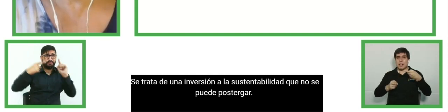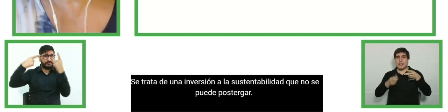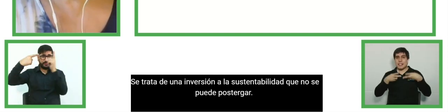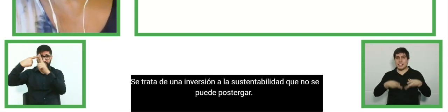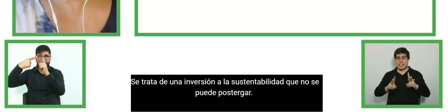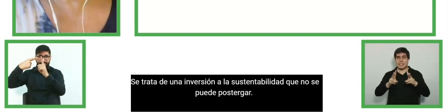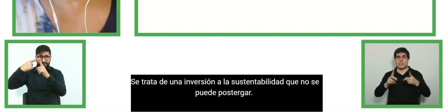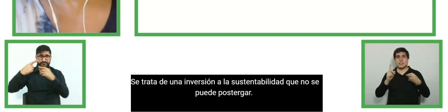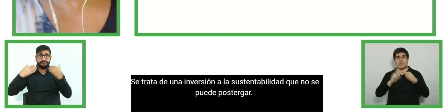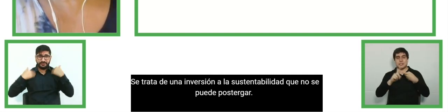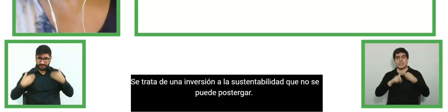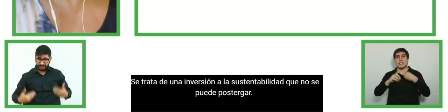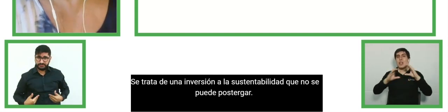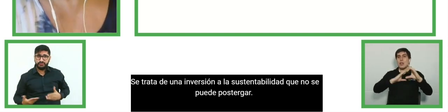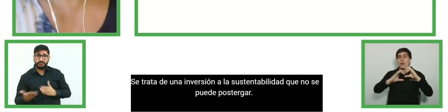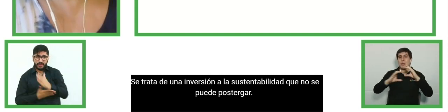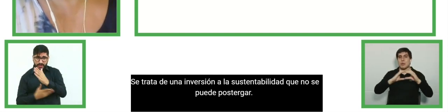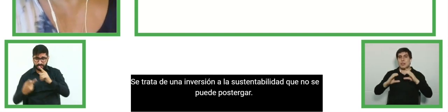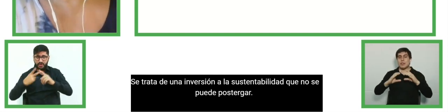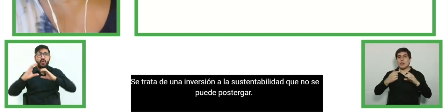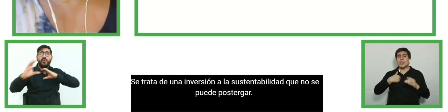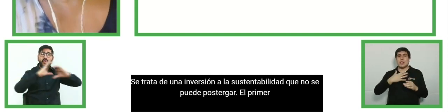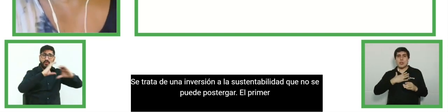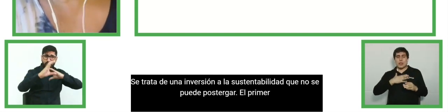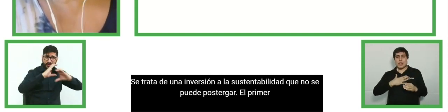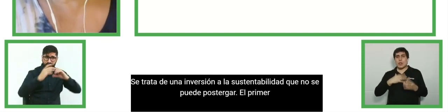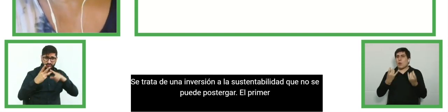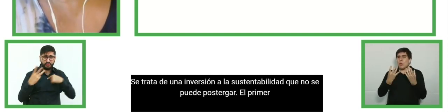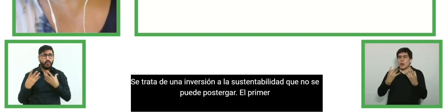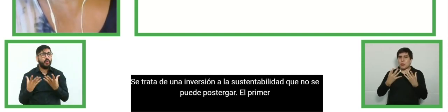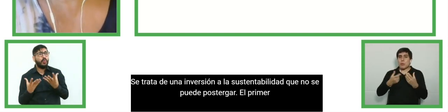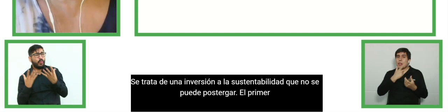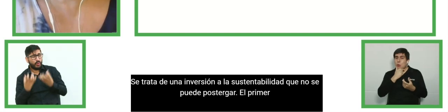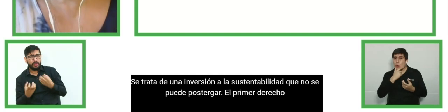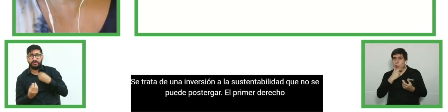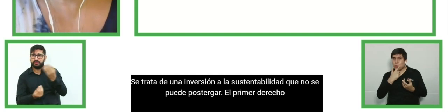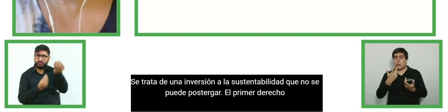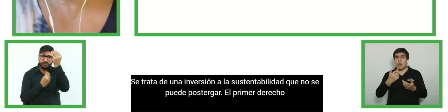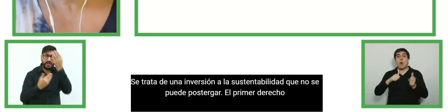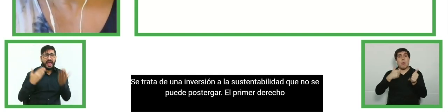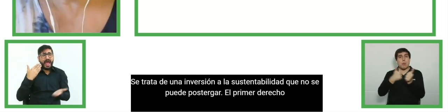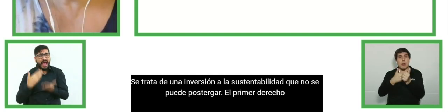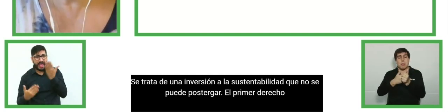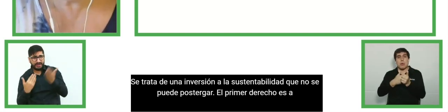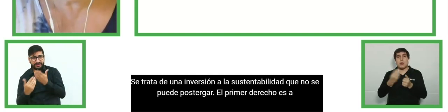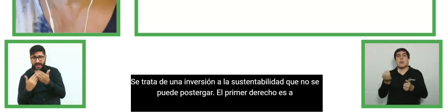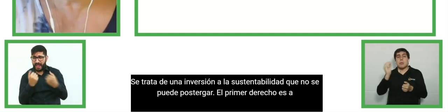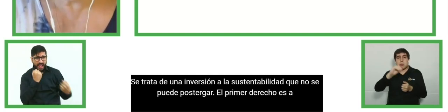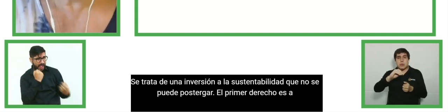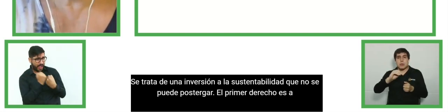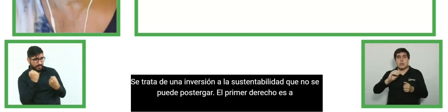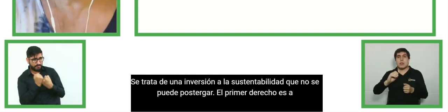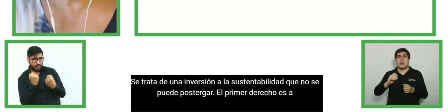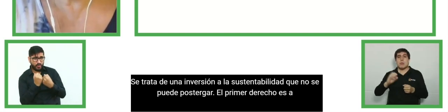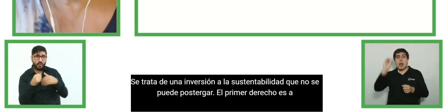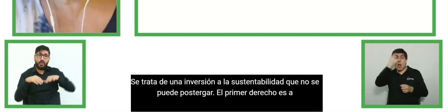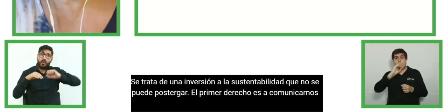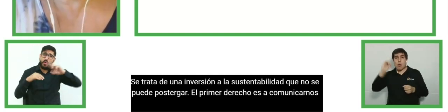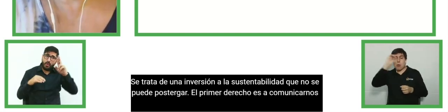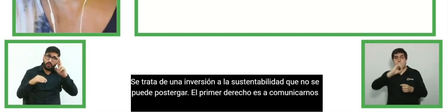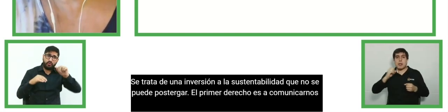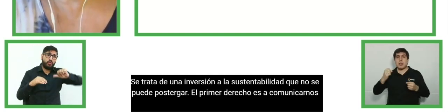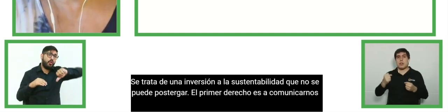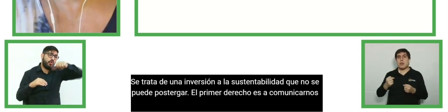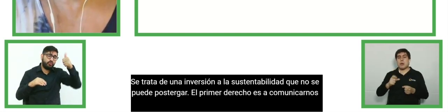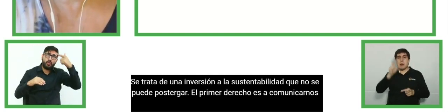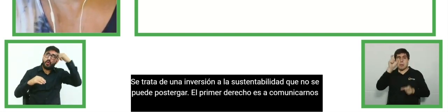communicate anything, pain, desire, contribution, debate, electoral debate by people with disabilities. The second right